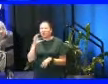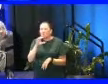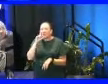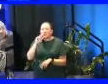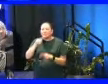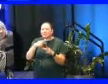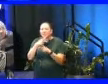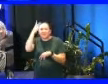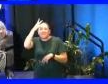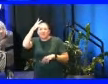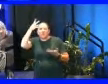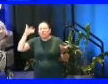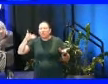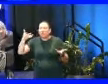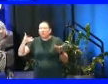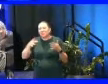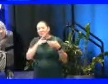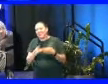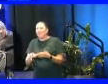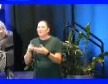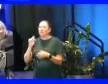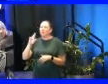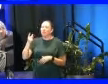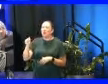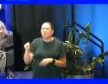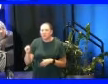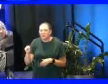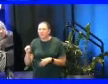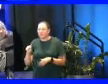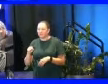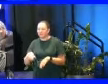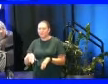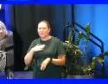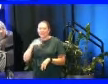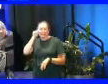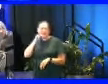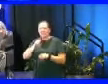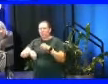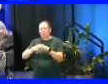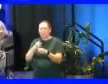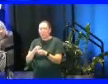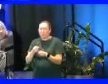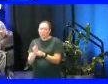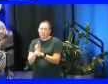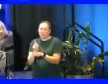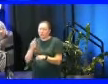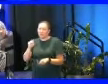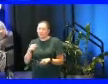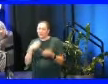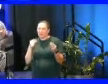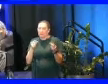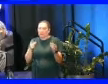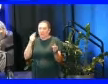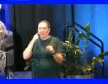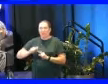of father, which led me to drugs all my teenage years. I'm gonna make this fast because everybody got to speak